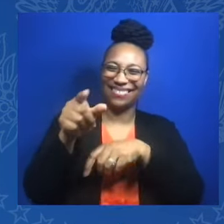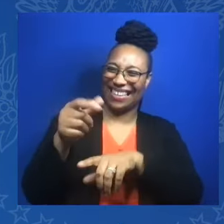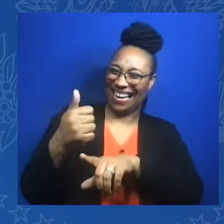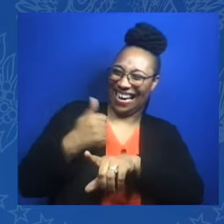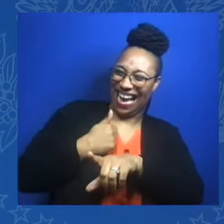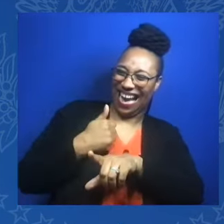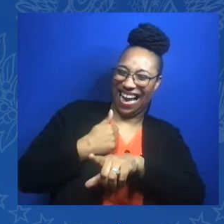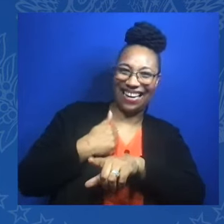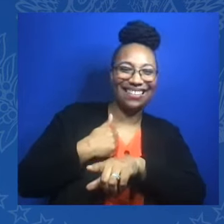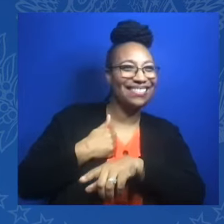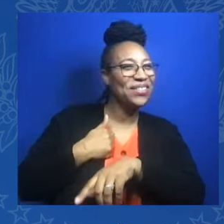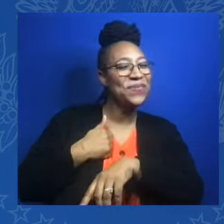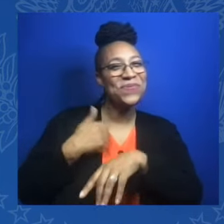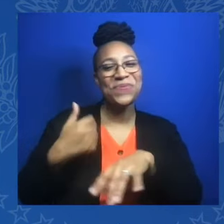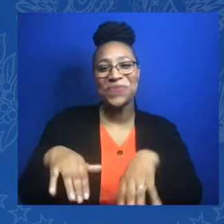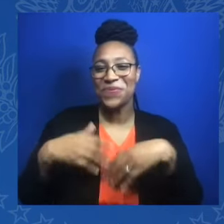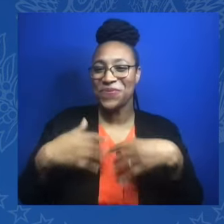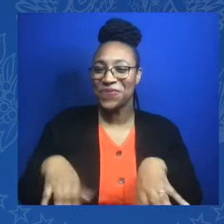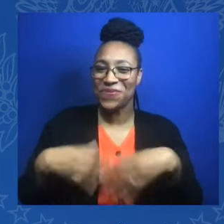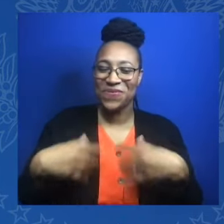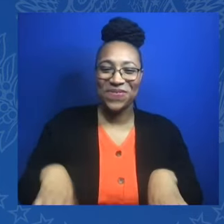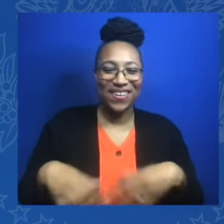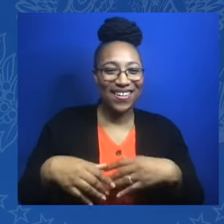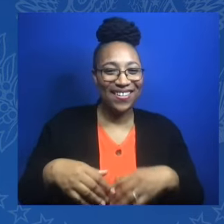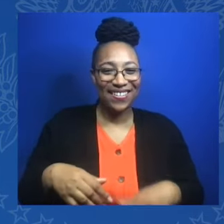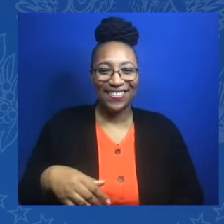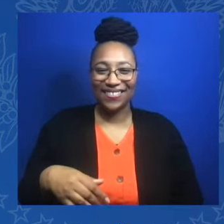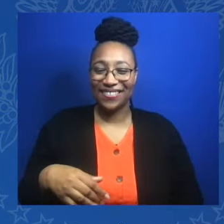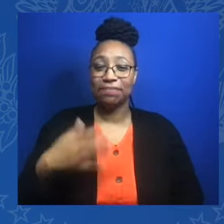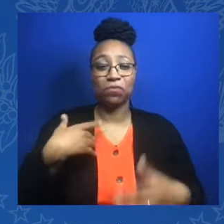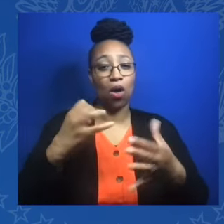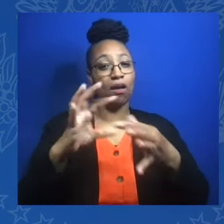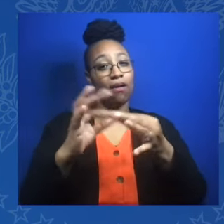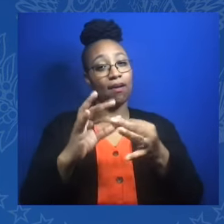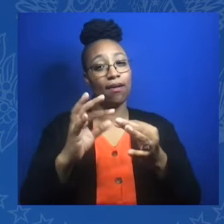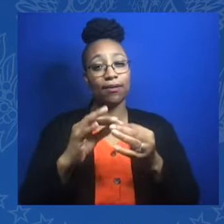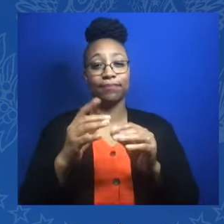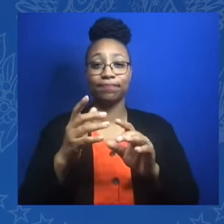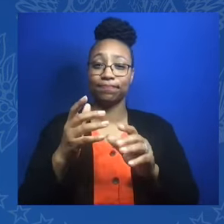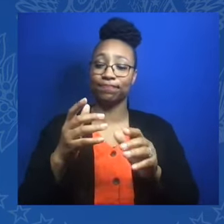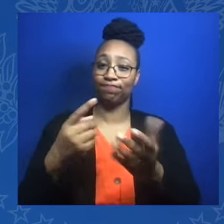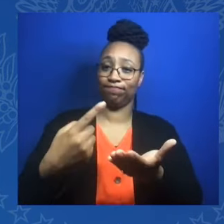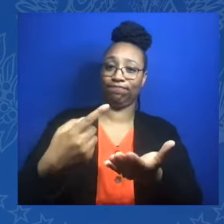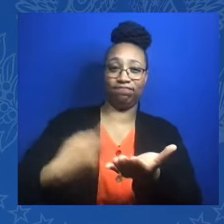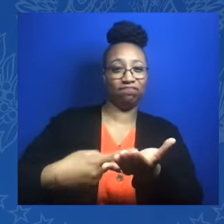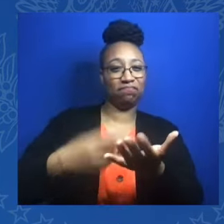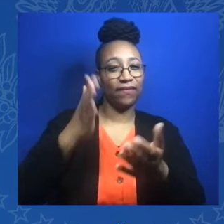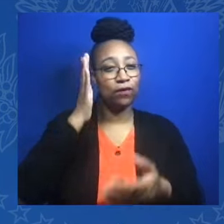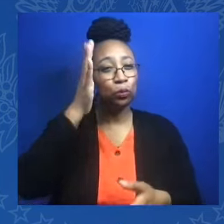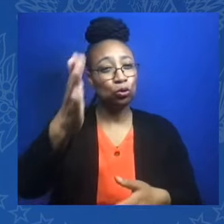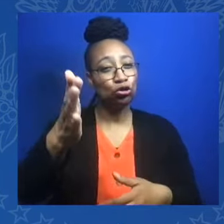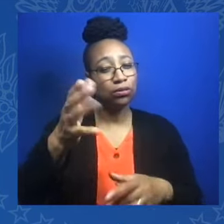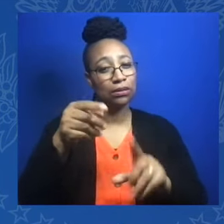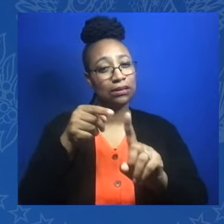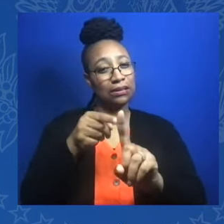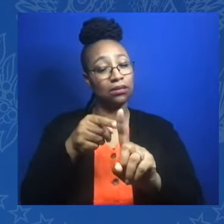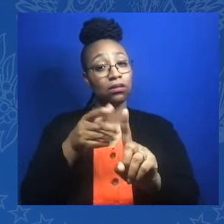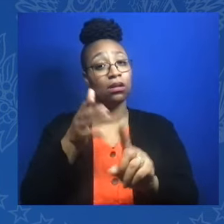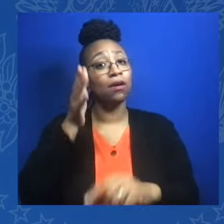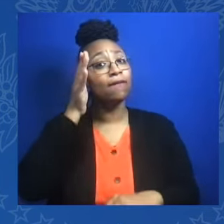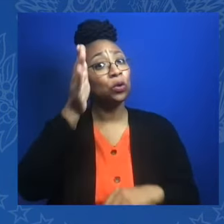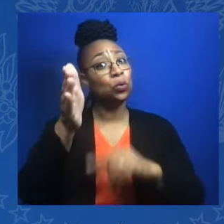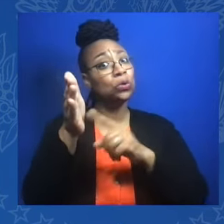speak a little bit about the future, if I may. A future that's ours to seize. You know, I get criticized at